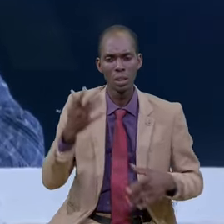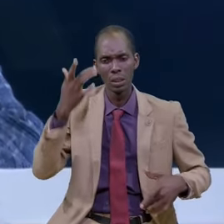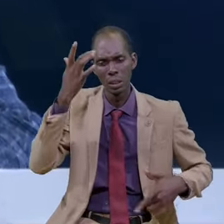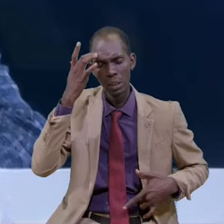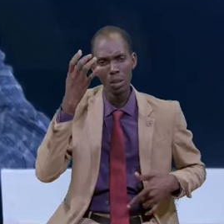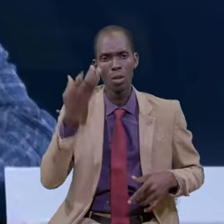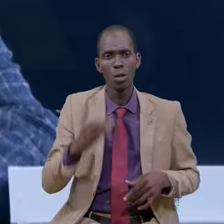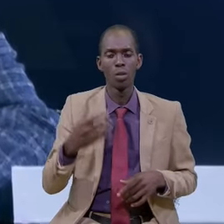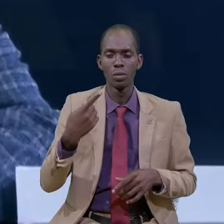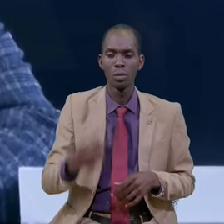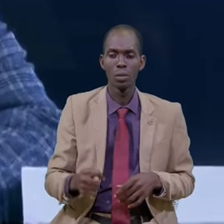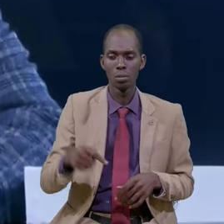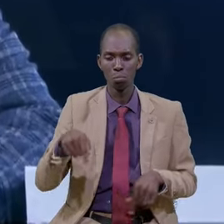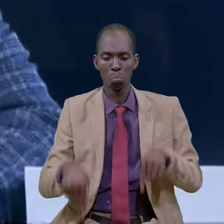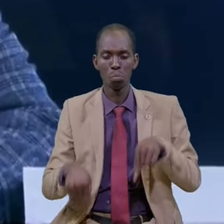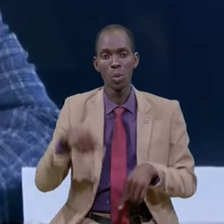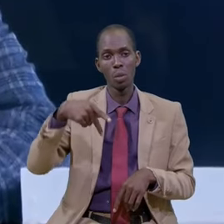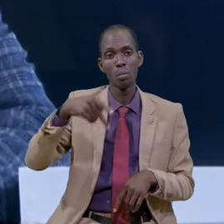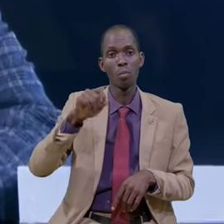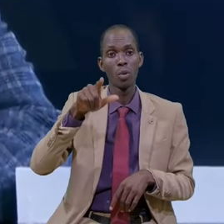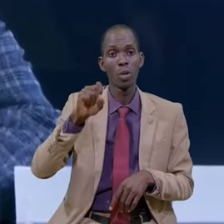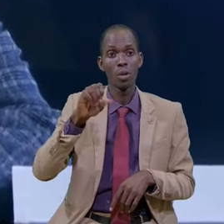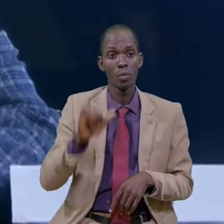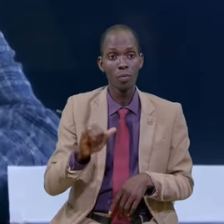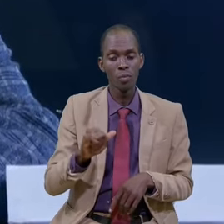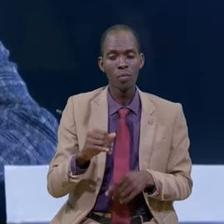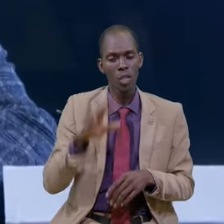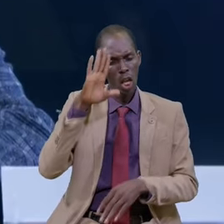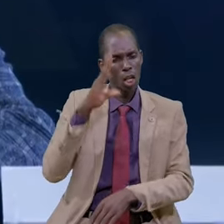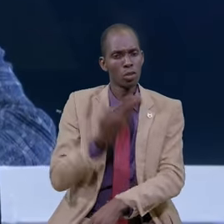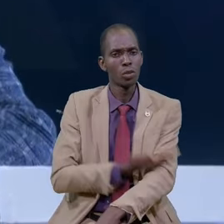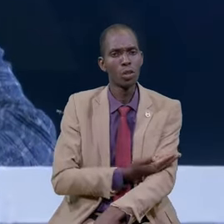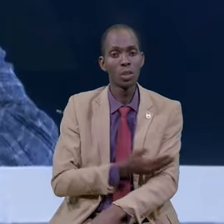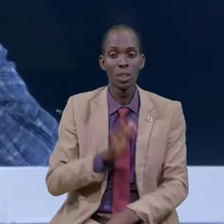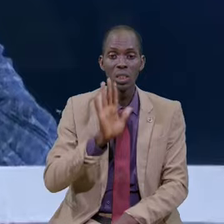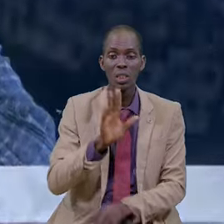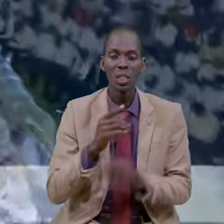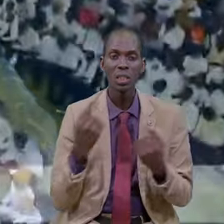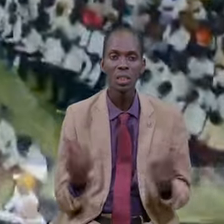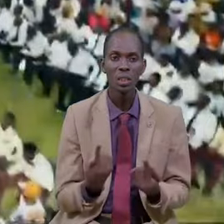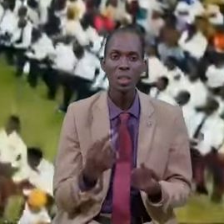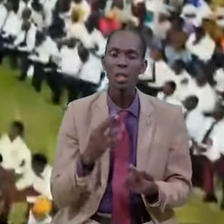of the py son thy sins have forgiven